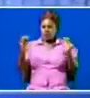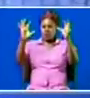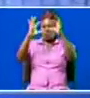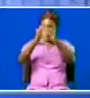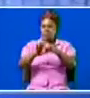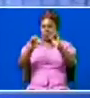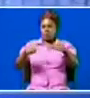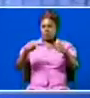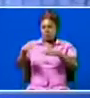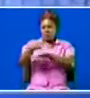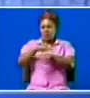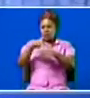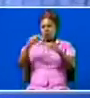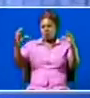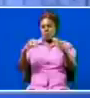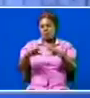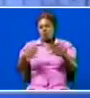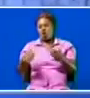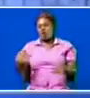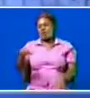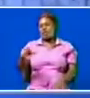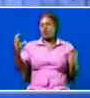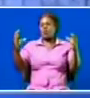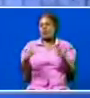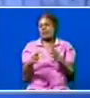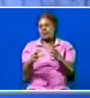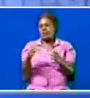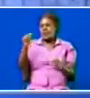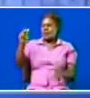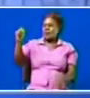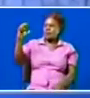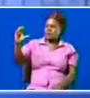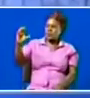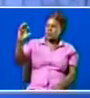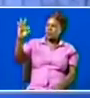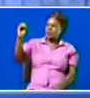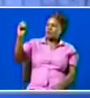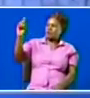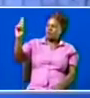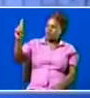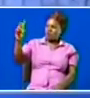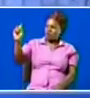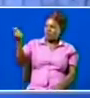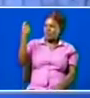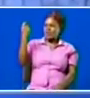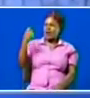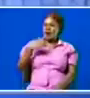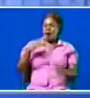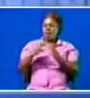into a national party or a regional party now that ANC and Ford Kenya have a